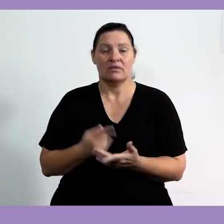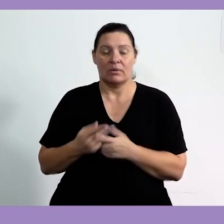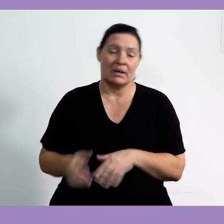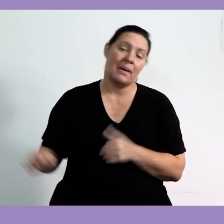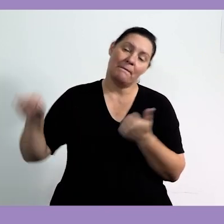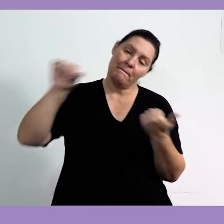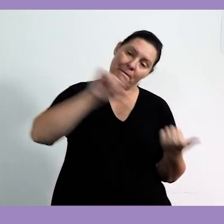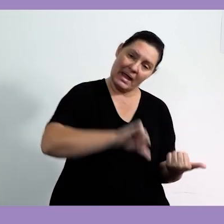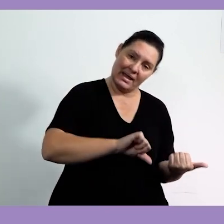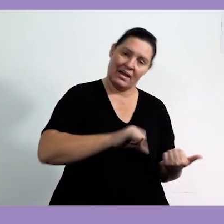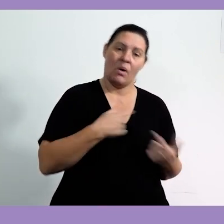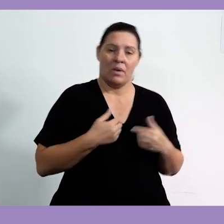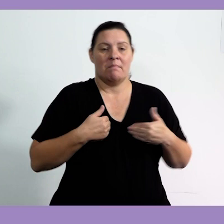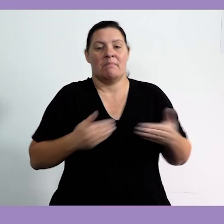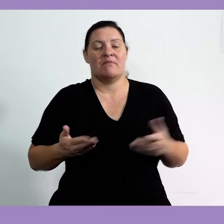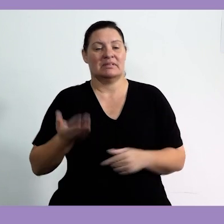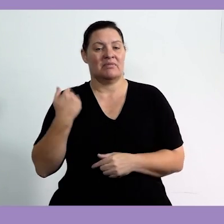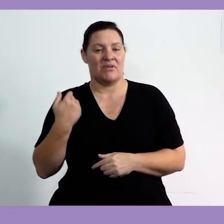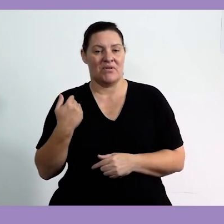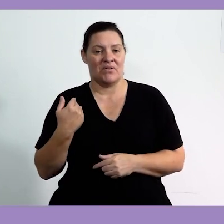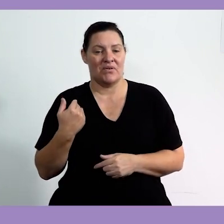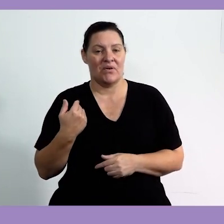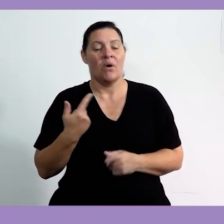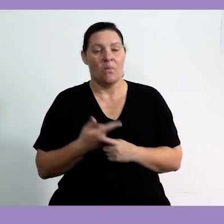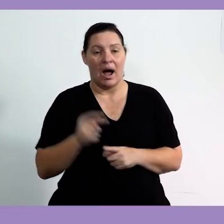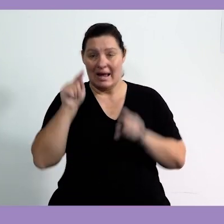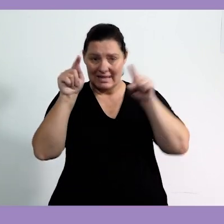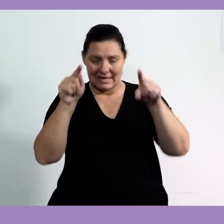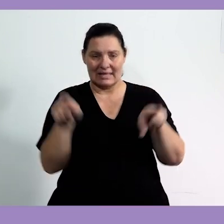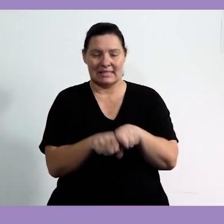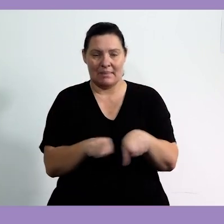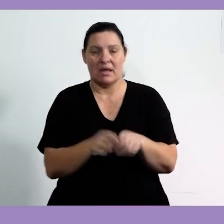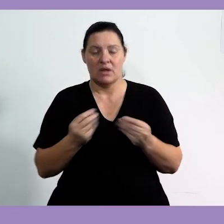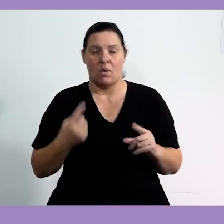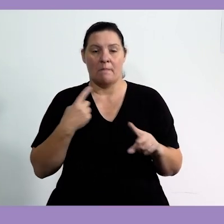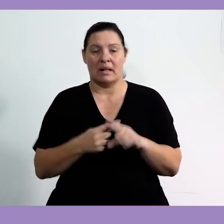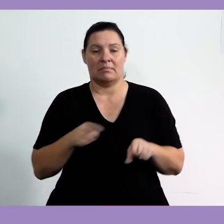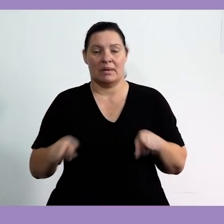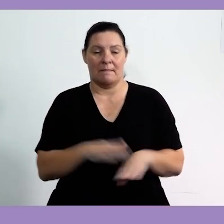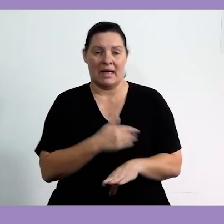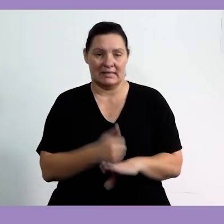bases, that takes me back to where I was. Because the exponents are the same, we can just now